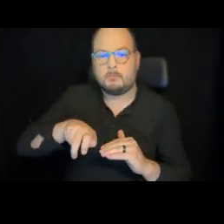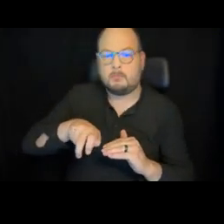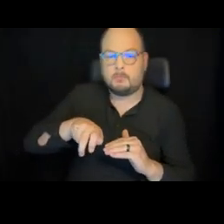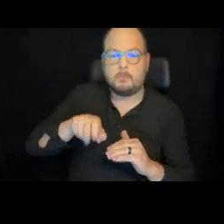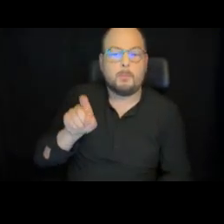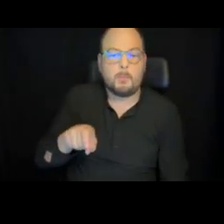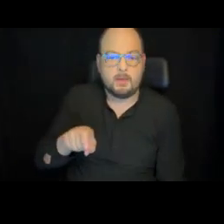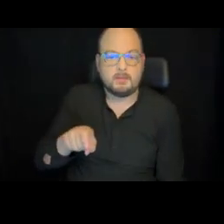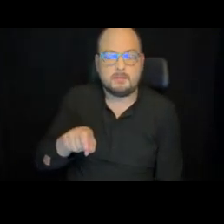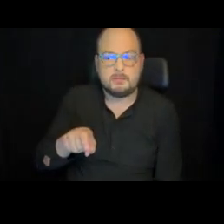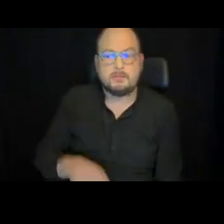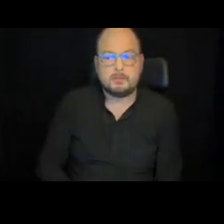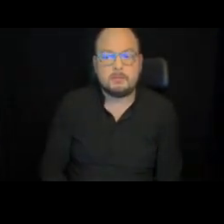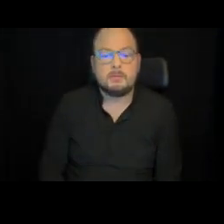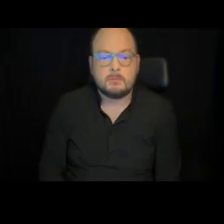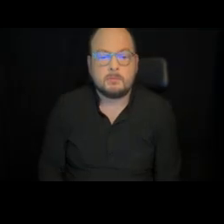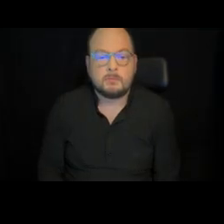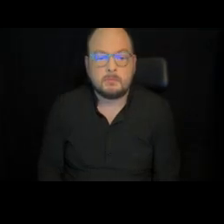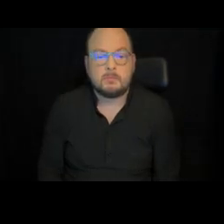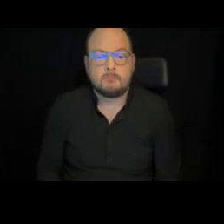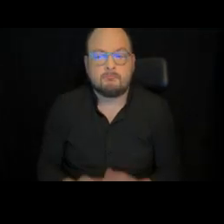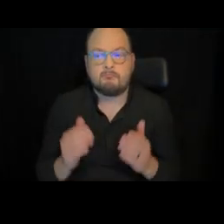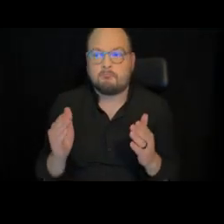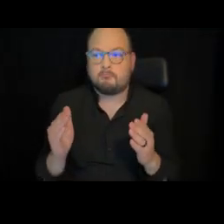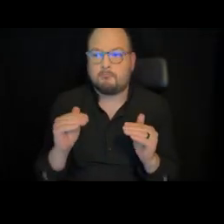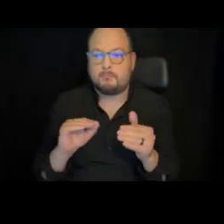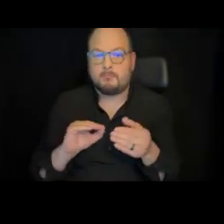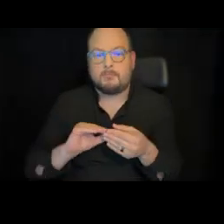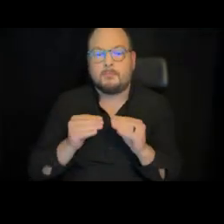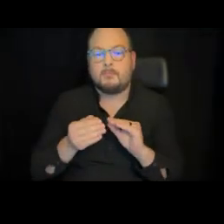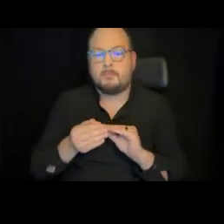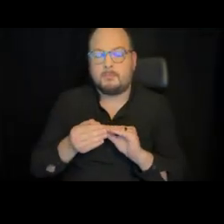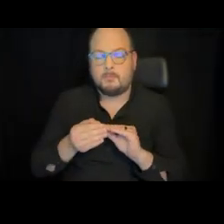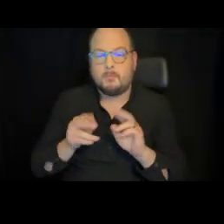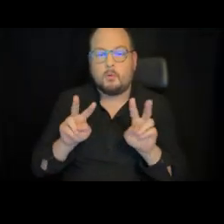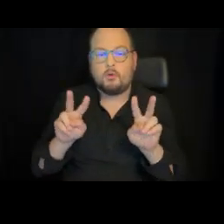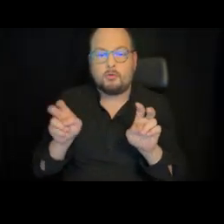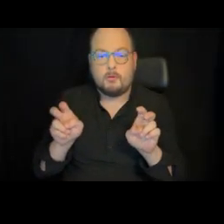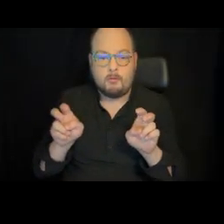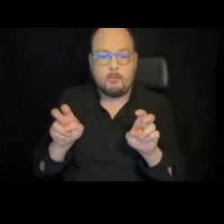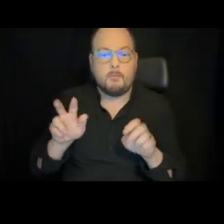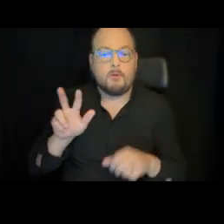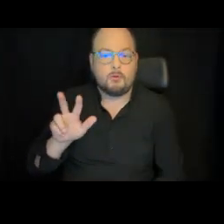All right, and we're moving right along to topic 3,